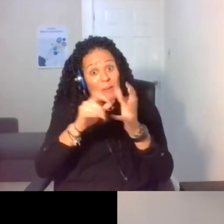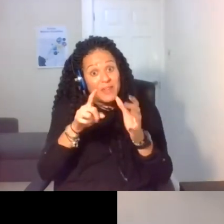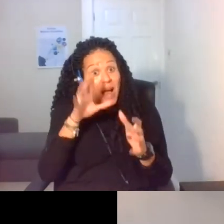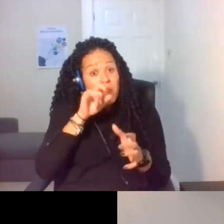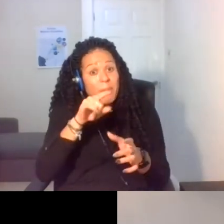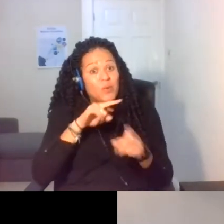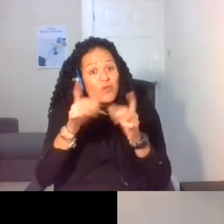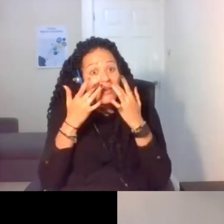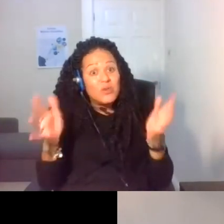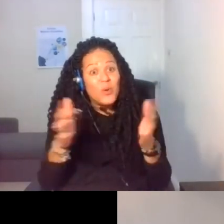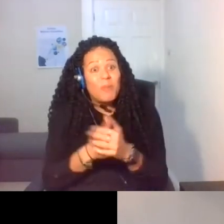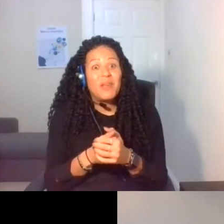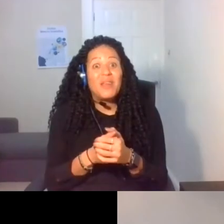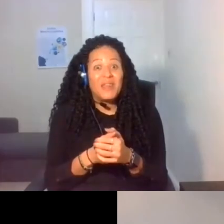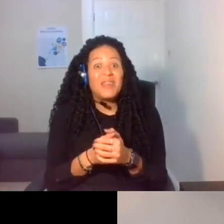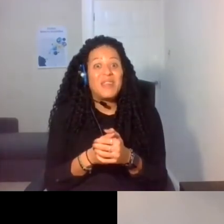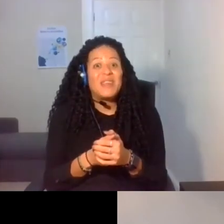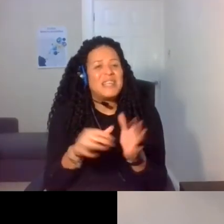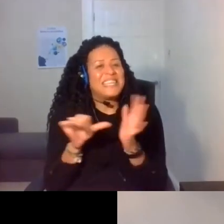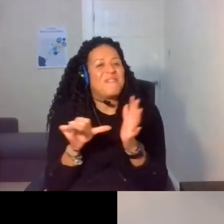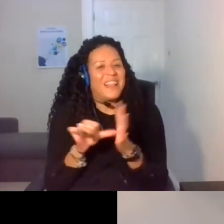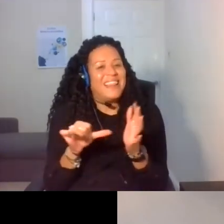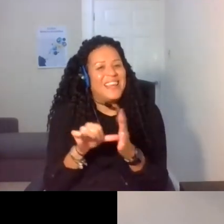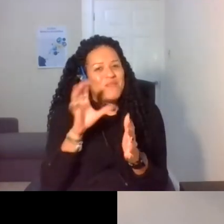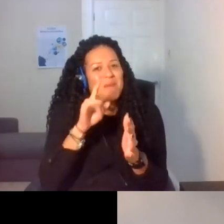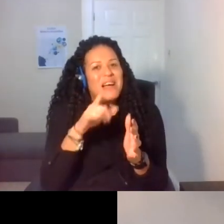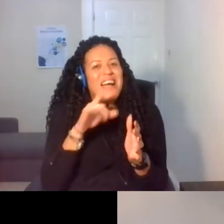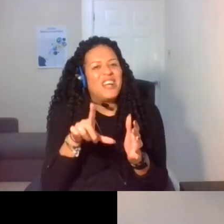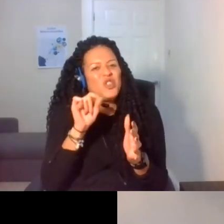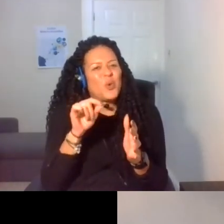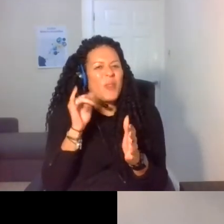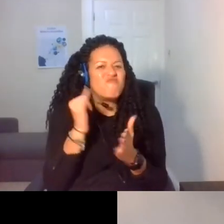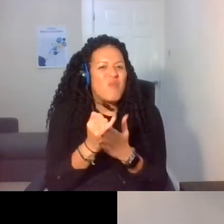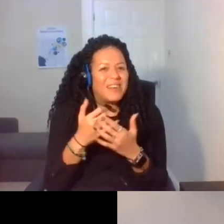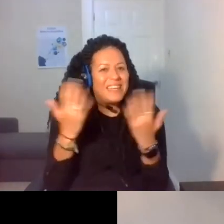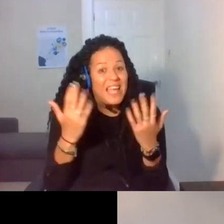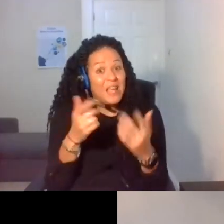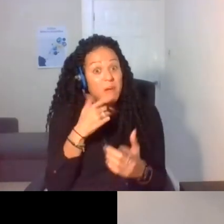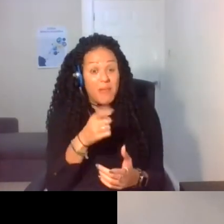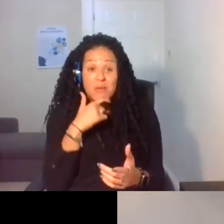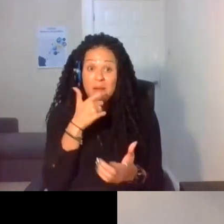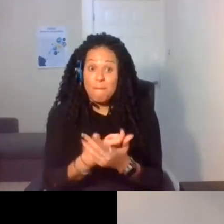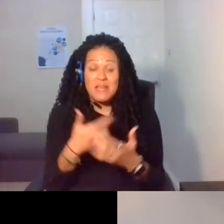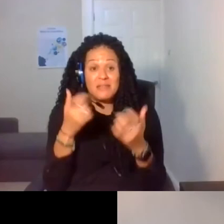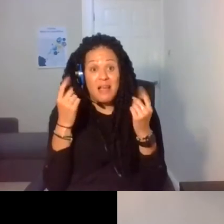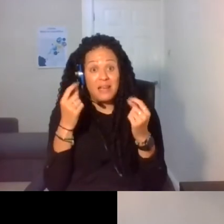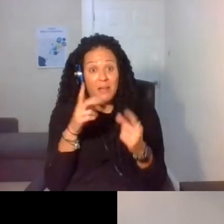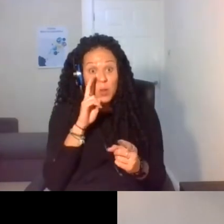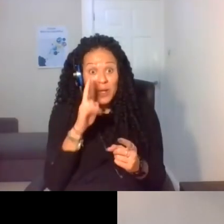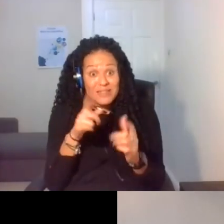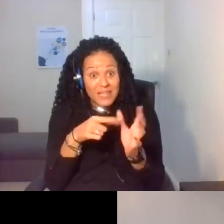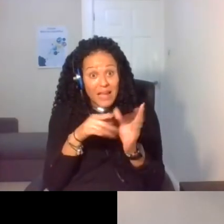you? Yeah, I tried. But it was difficult. I chose the wrong day. But that was an amazing idea that you could actually see